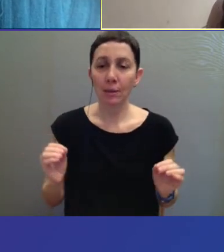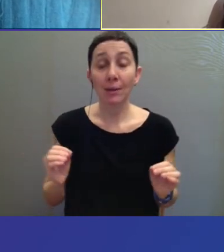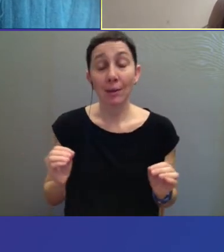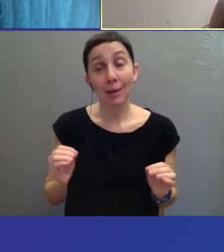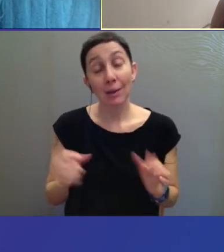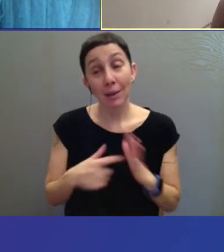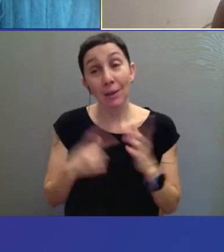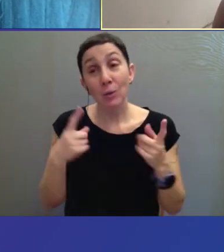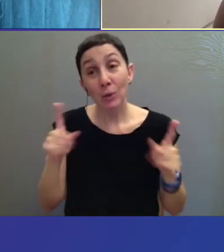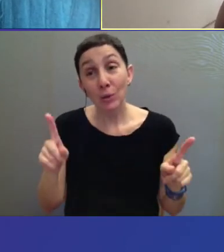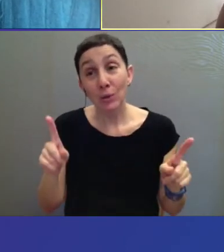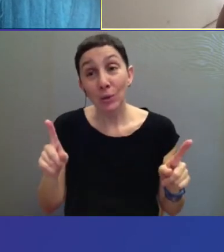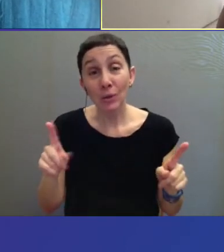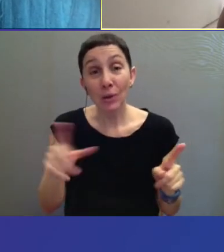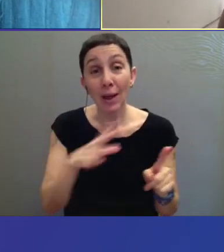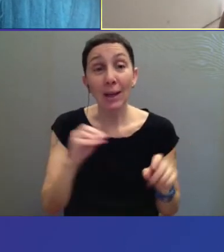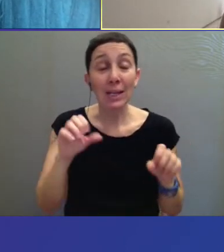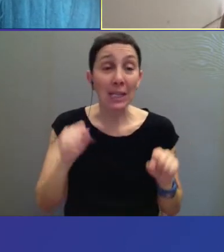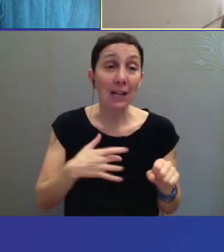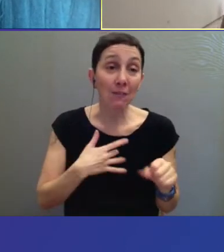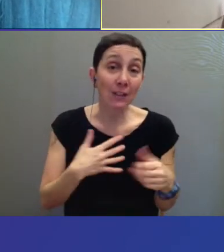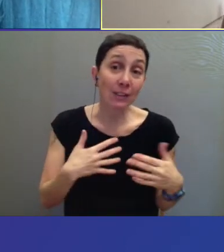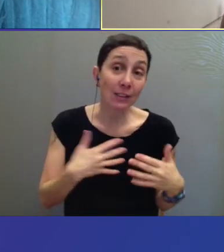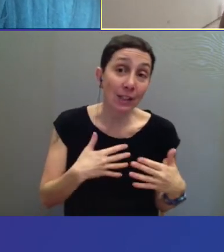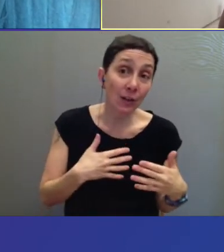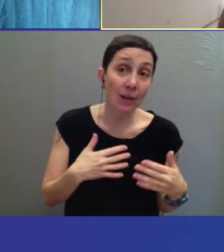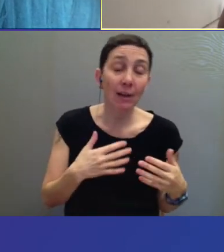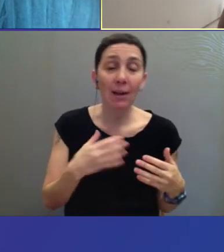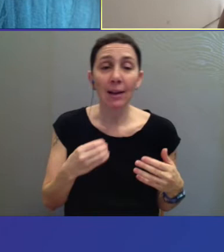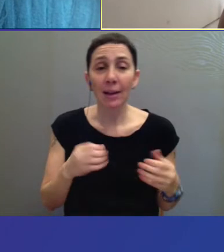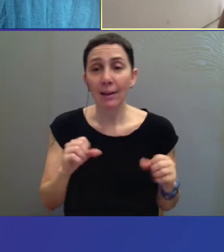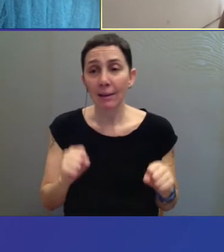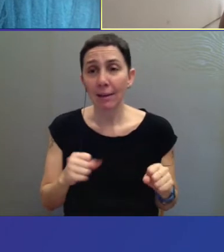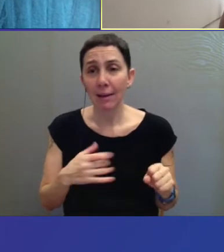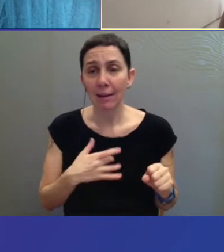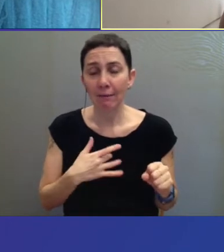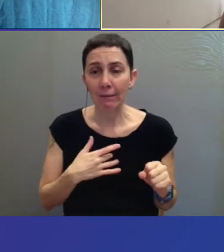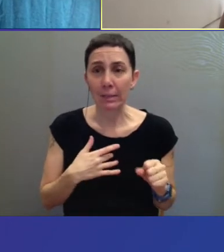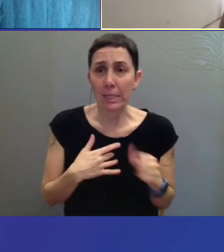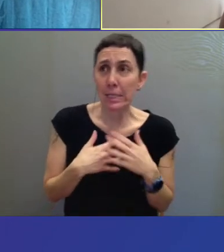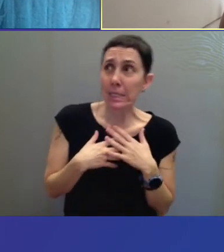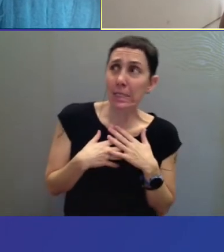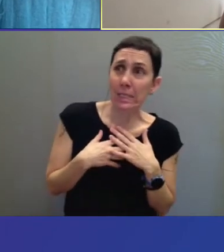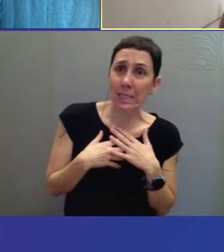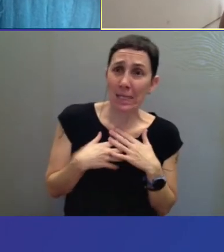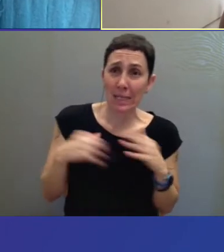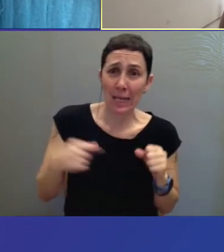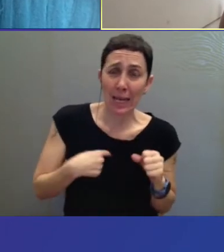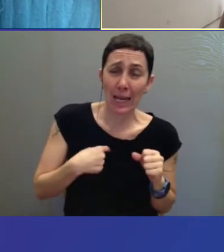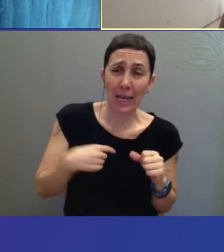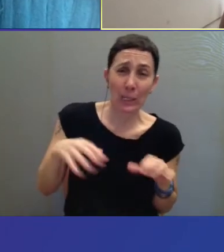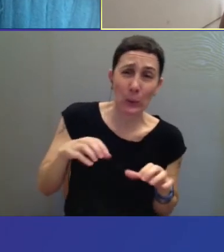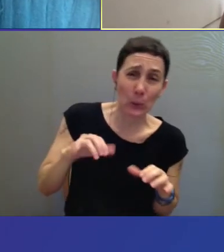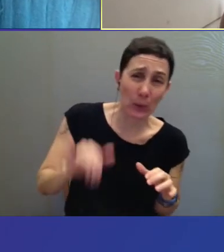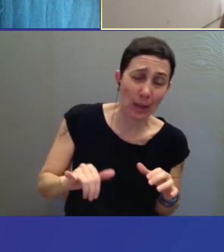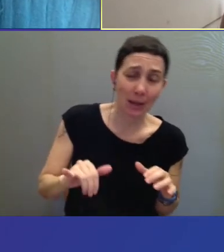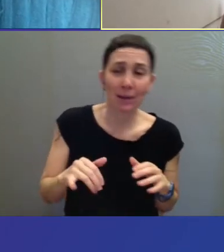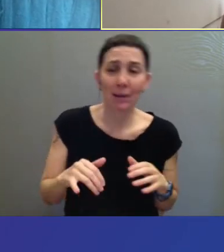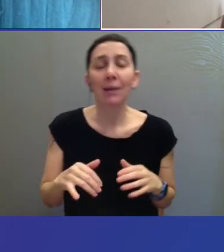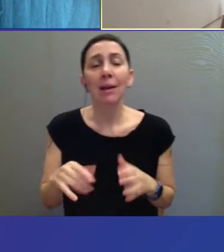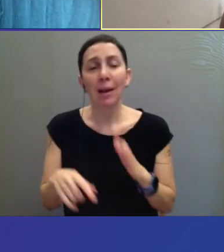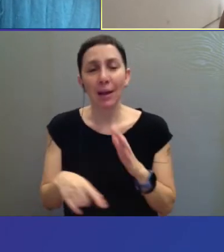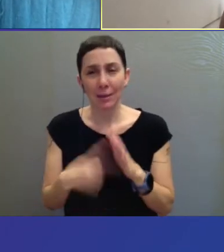and it can be scary, and you can feel intimidated sometimes, and people